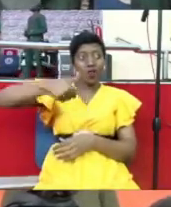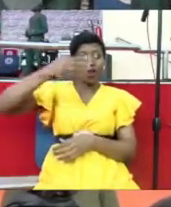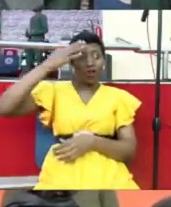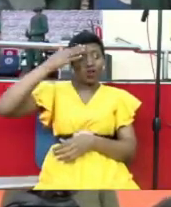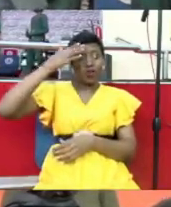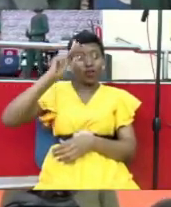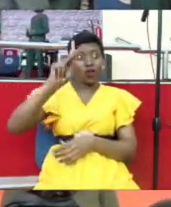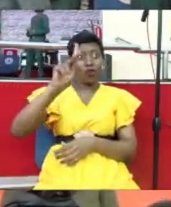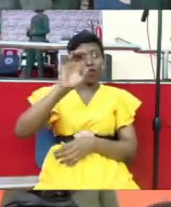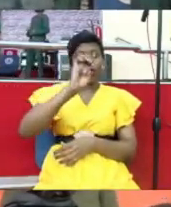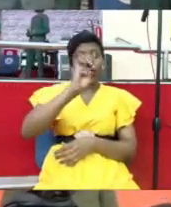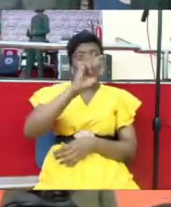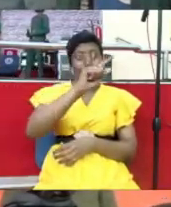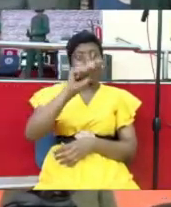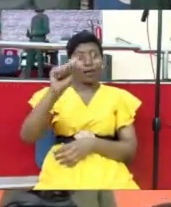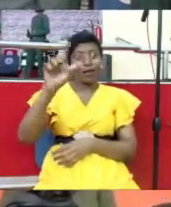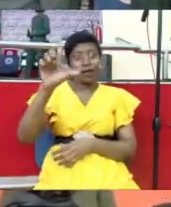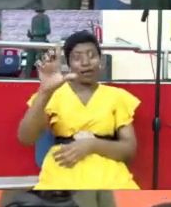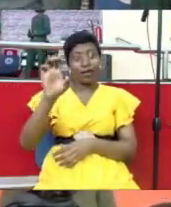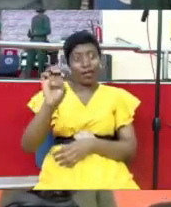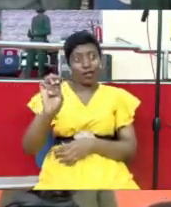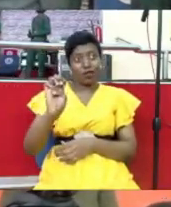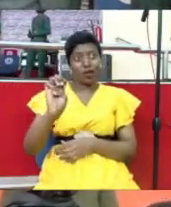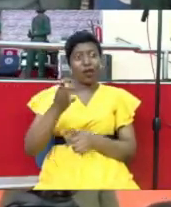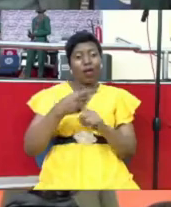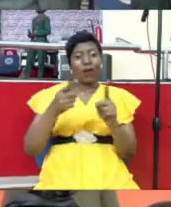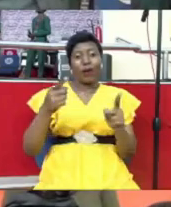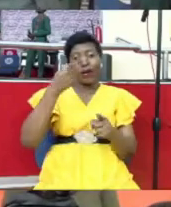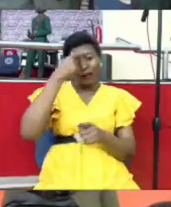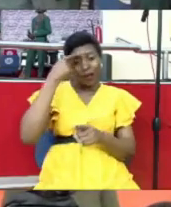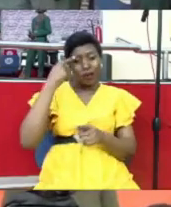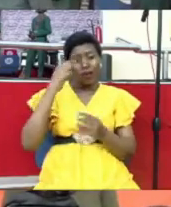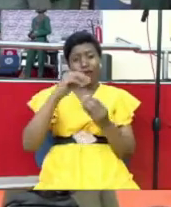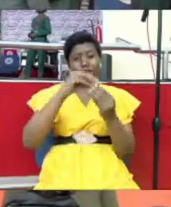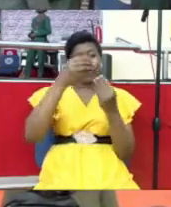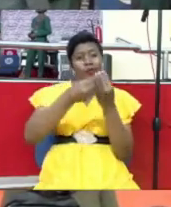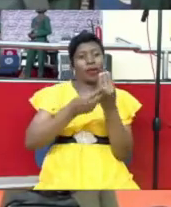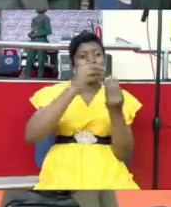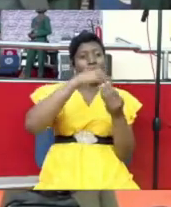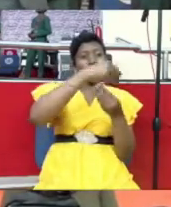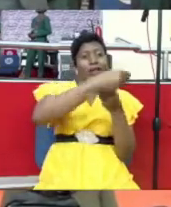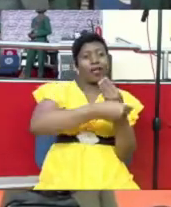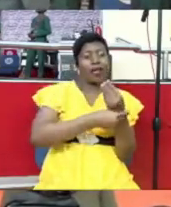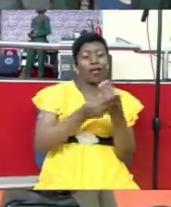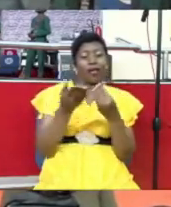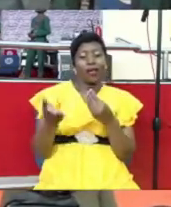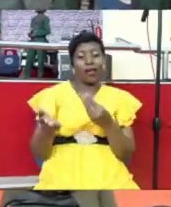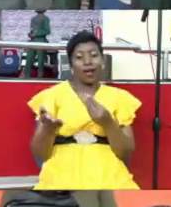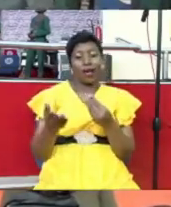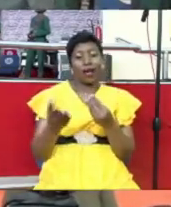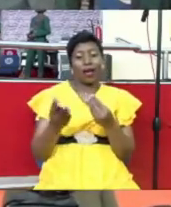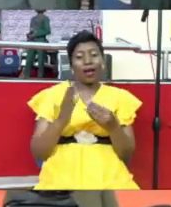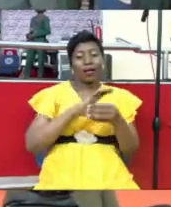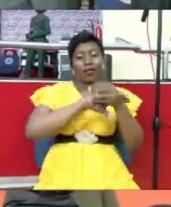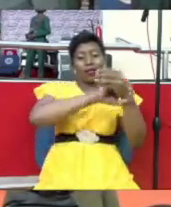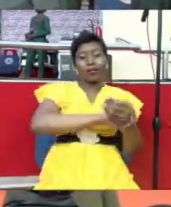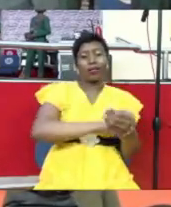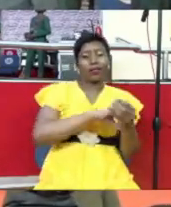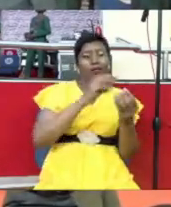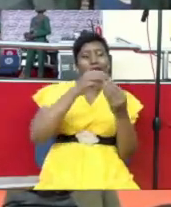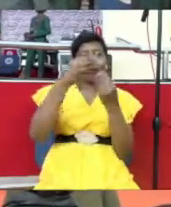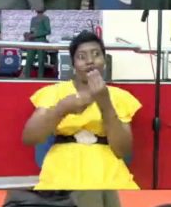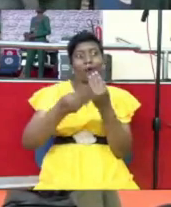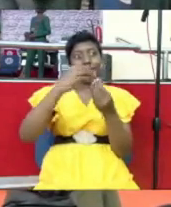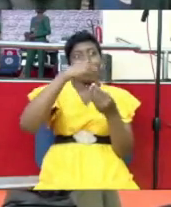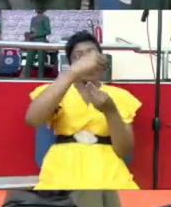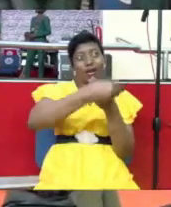Because there was a banana, he held the banana. And there were other bananas outside here,